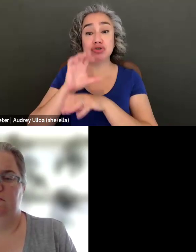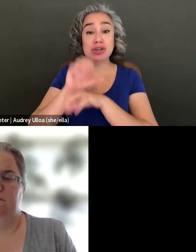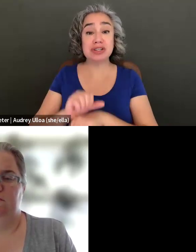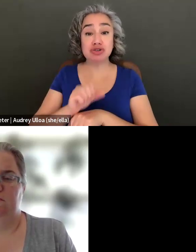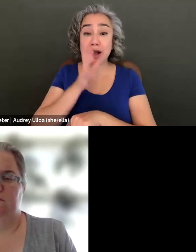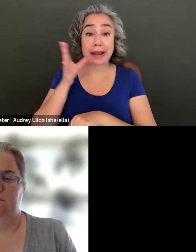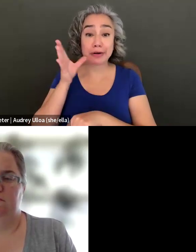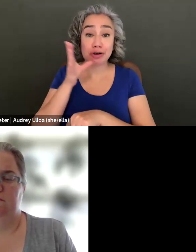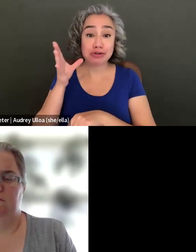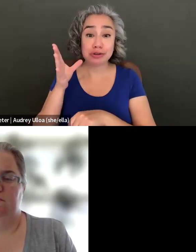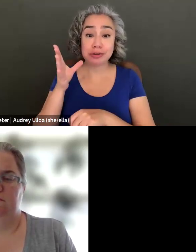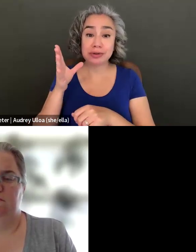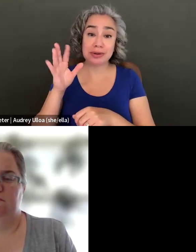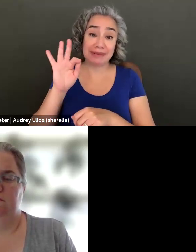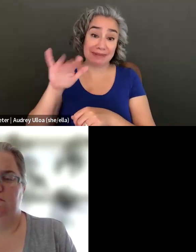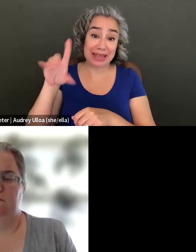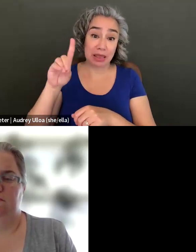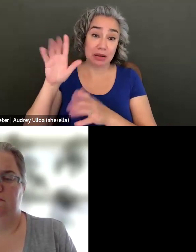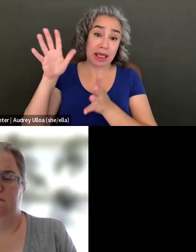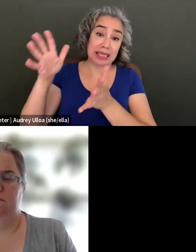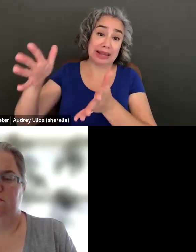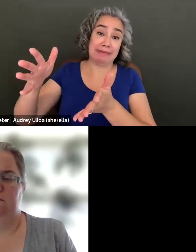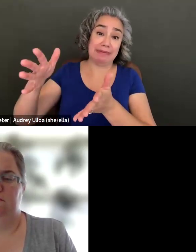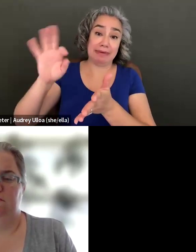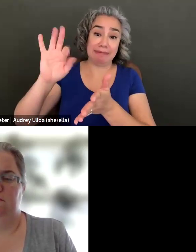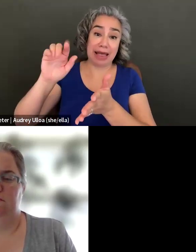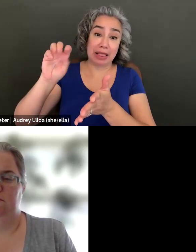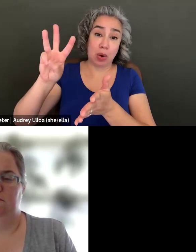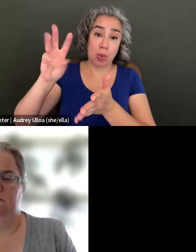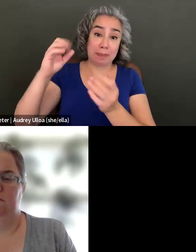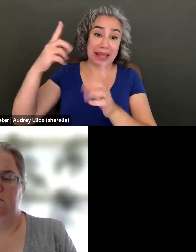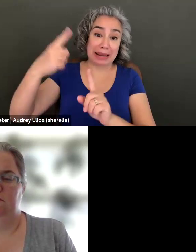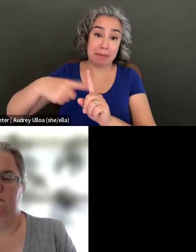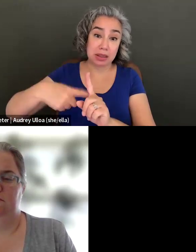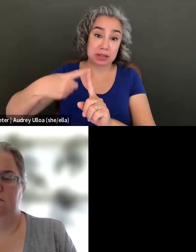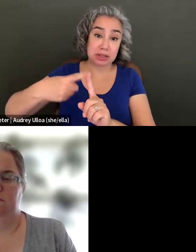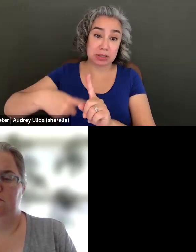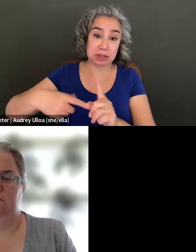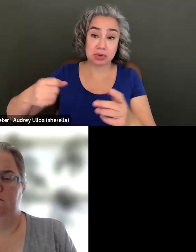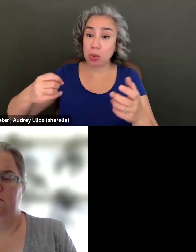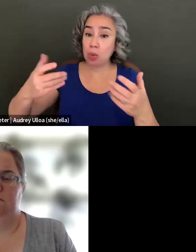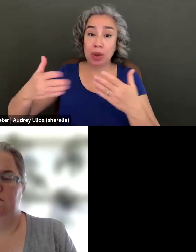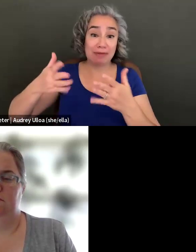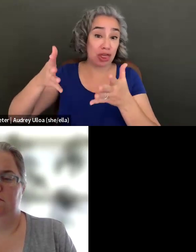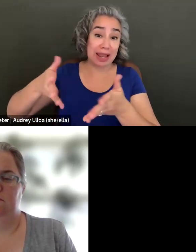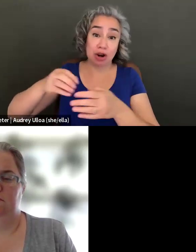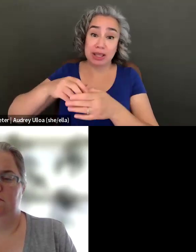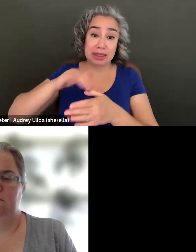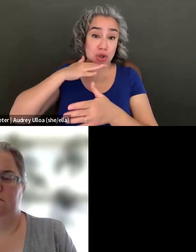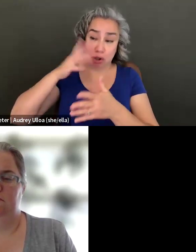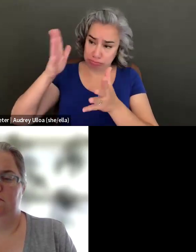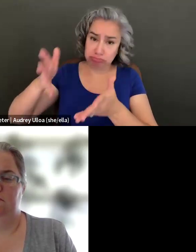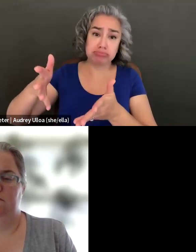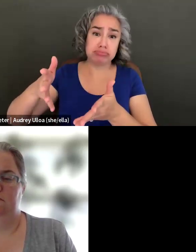agriculture, fields lay and fallow for months at a time. So whatever's being left in the soil is left for a